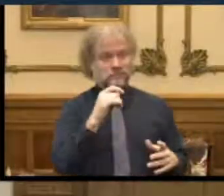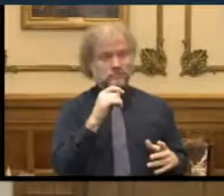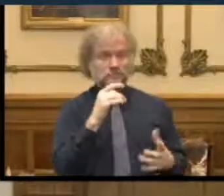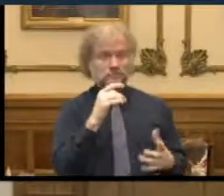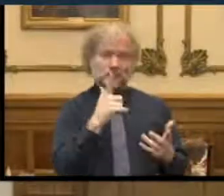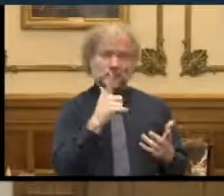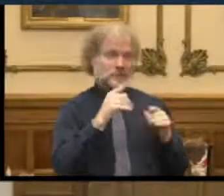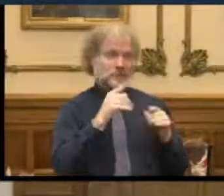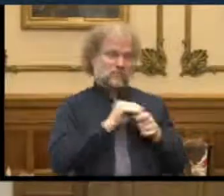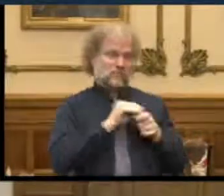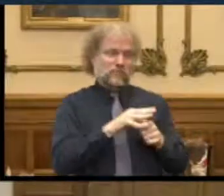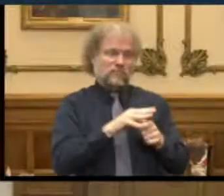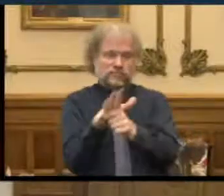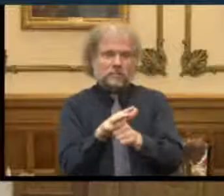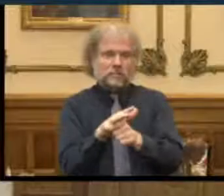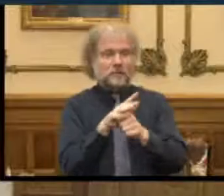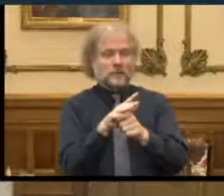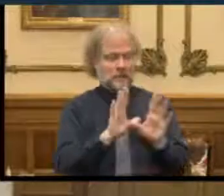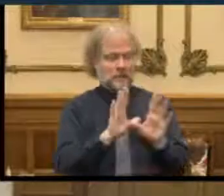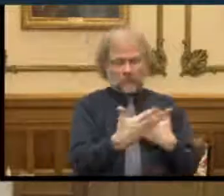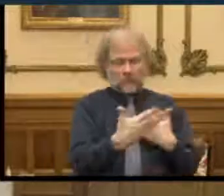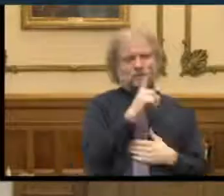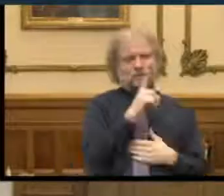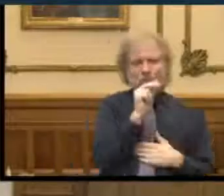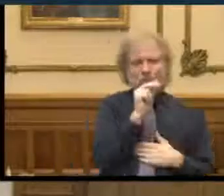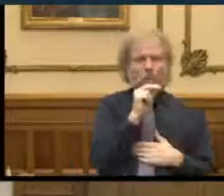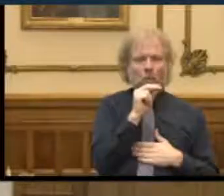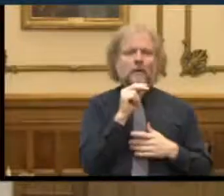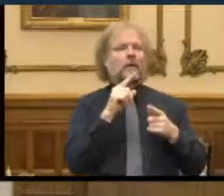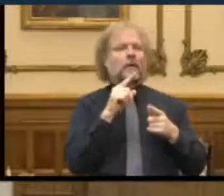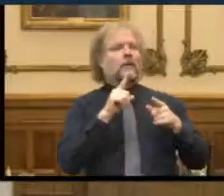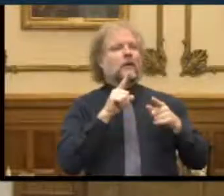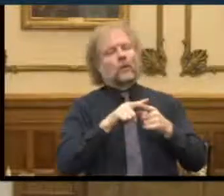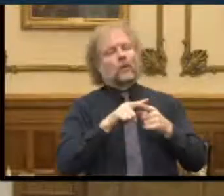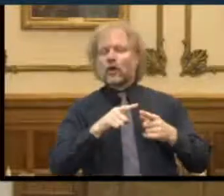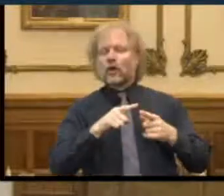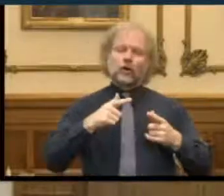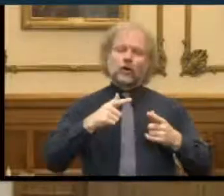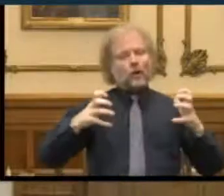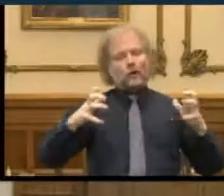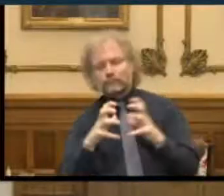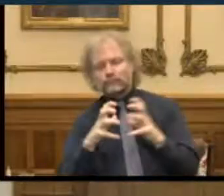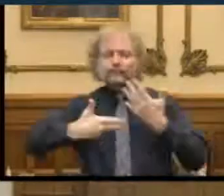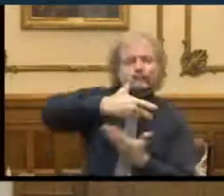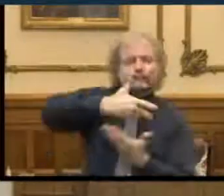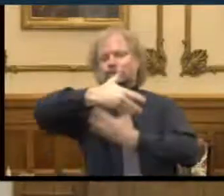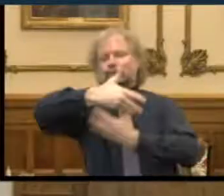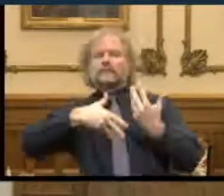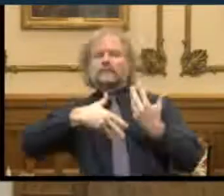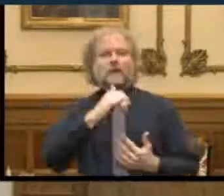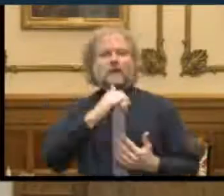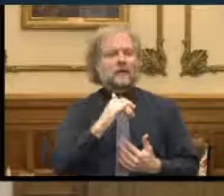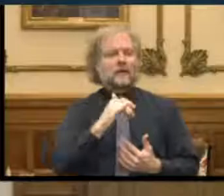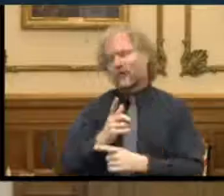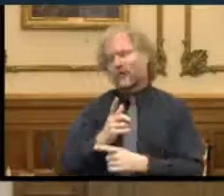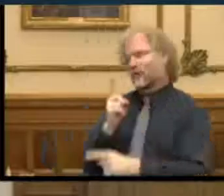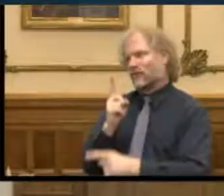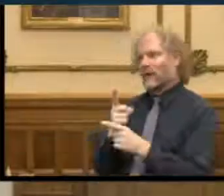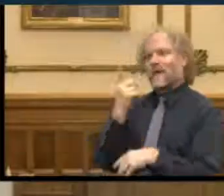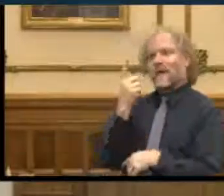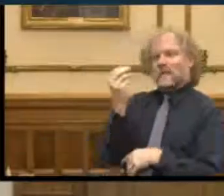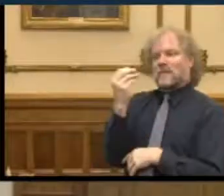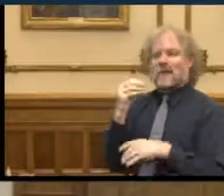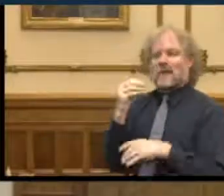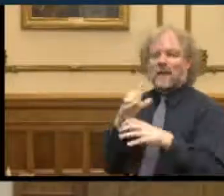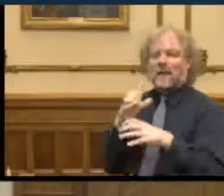where the spread is occurring. So it's not in the classroom, but it's back when people are naturally wanting to congregate. Right. It's the outside activities that get